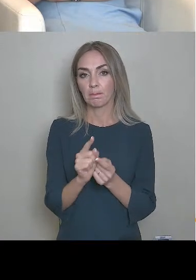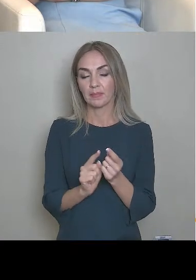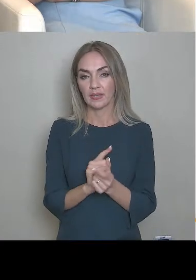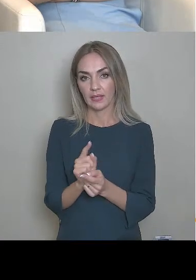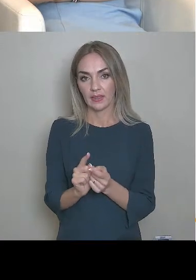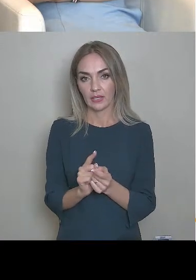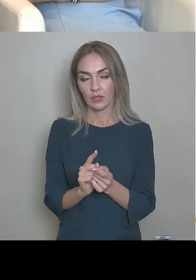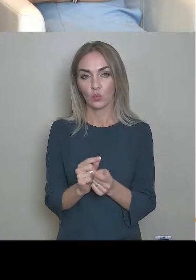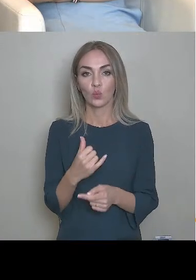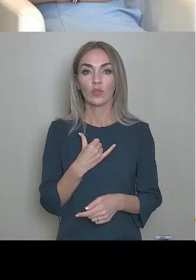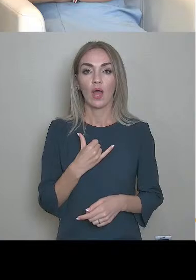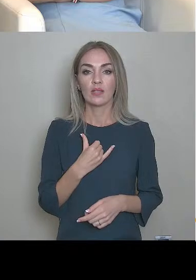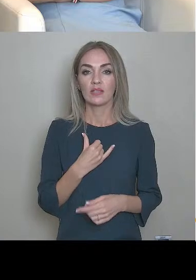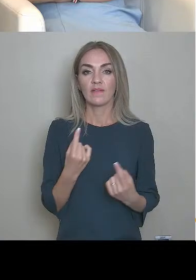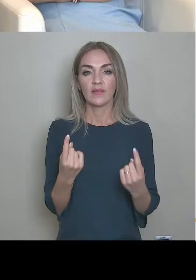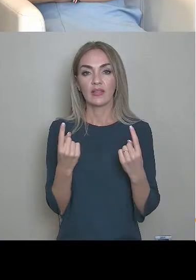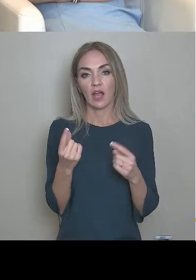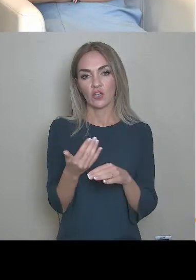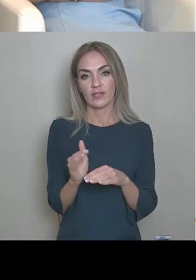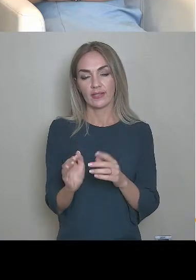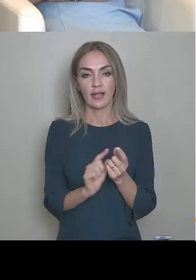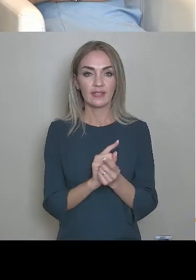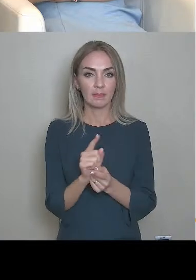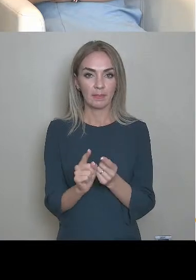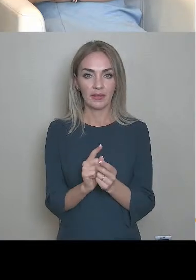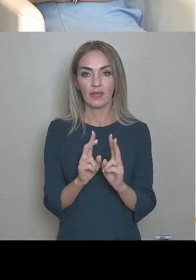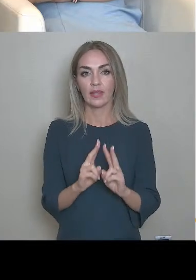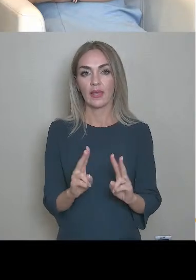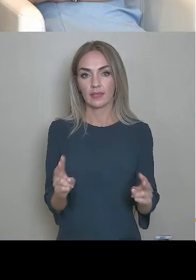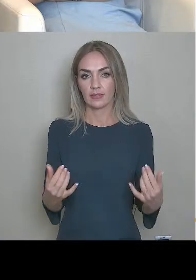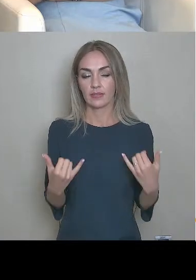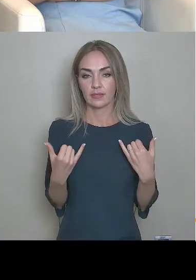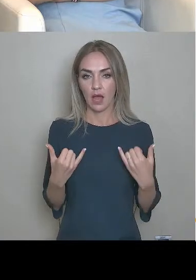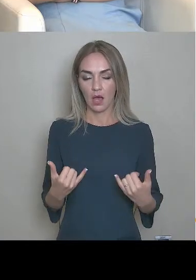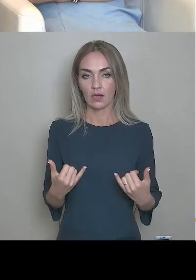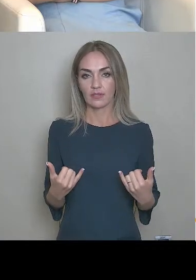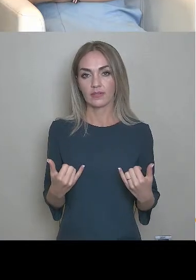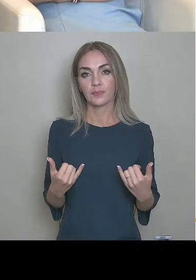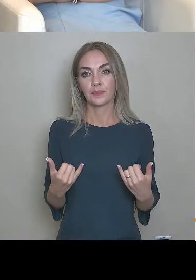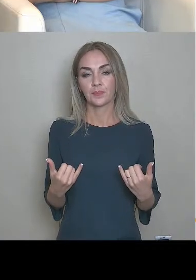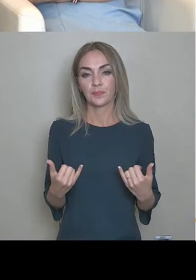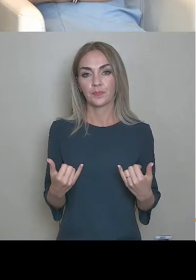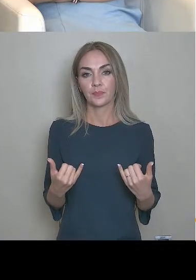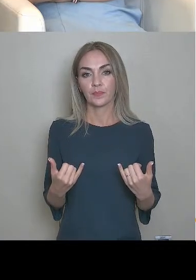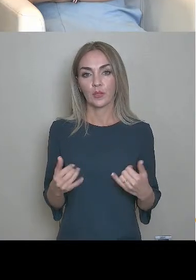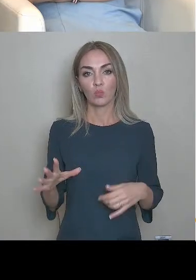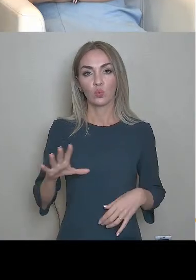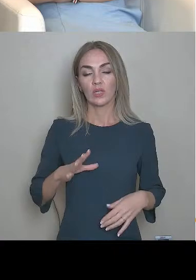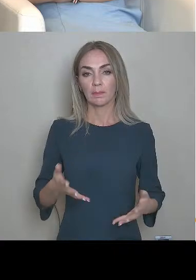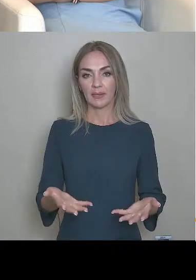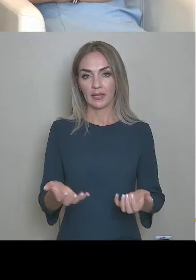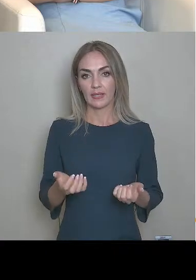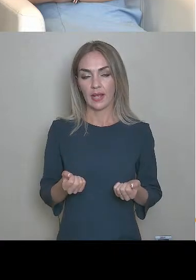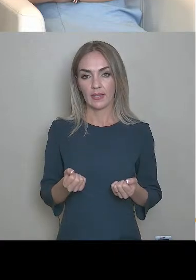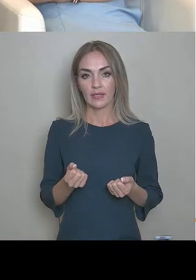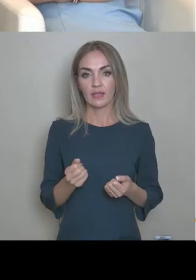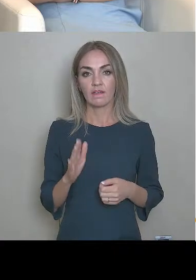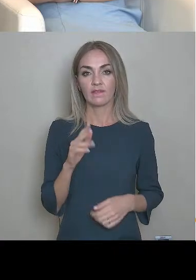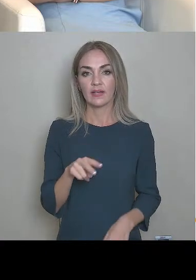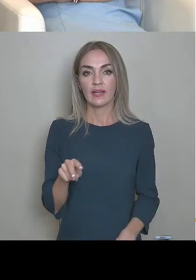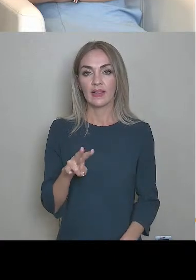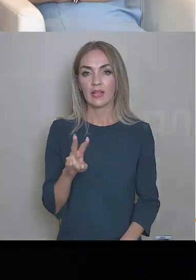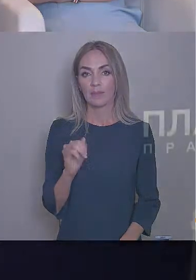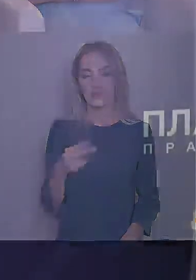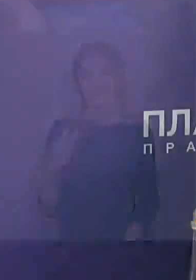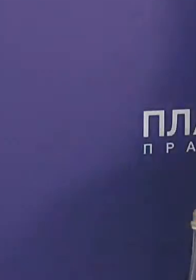constituency almost all the time, and we saw a lot of amendments that are made